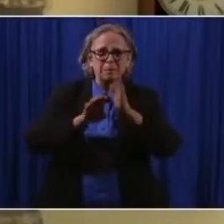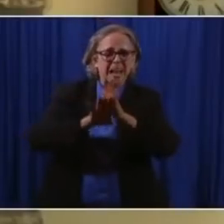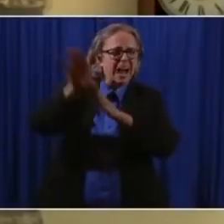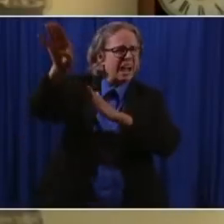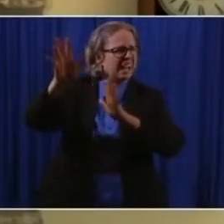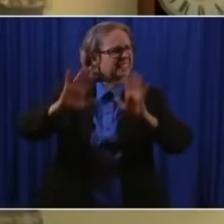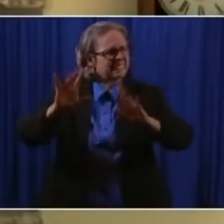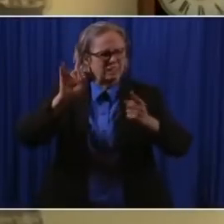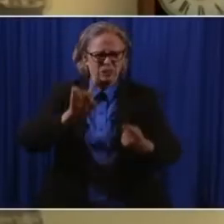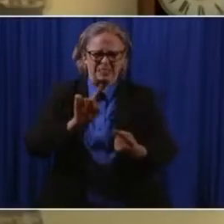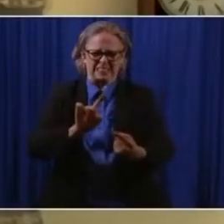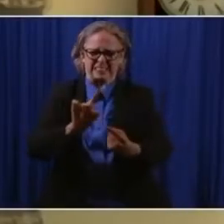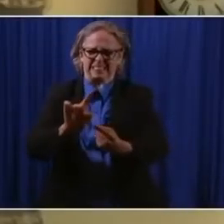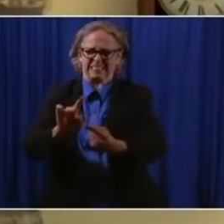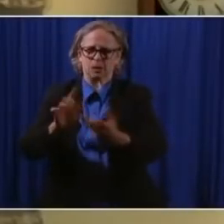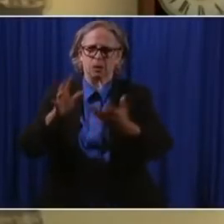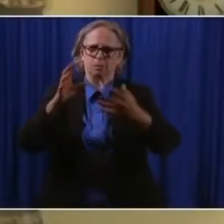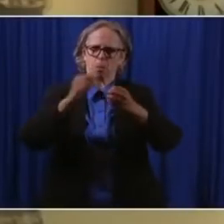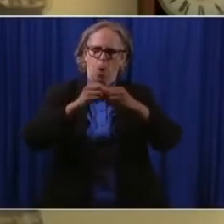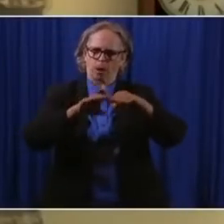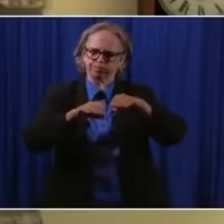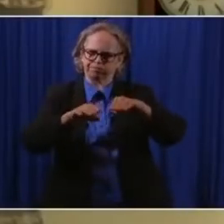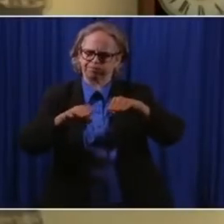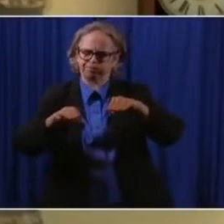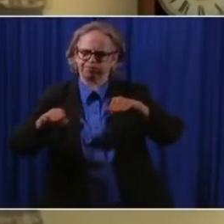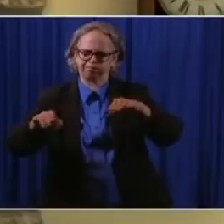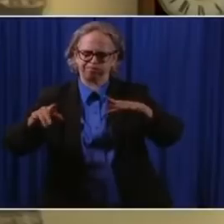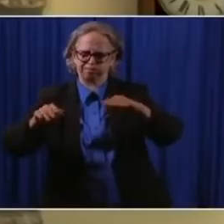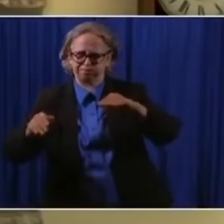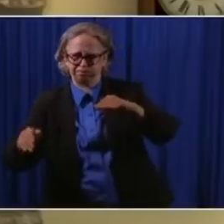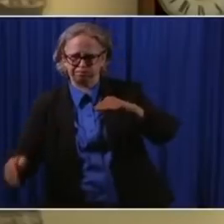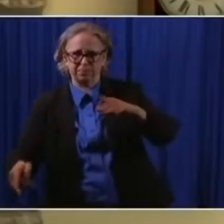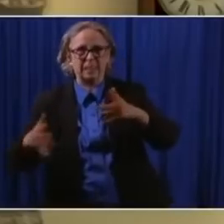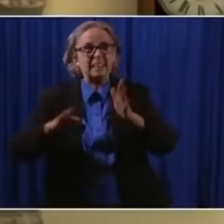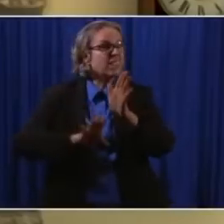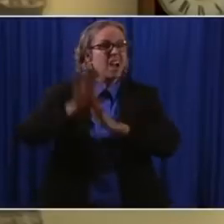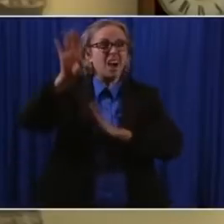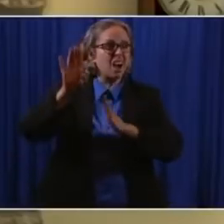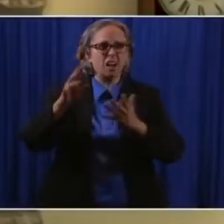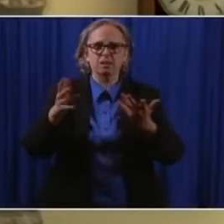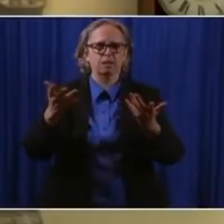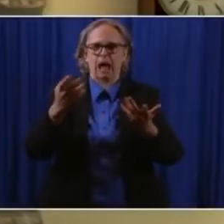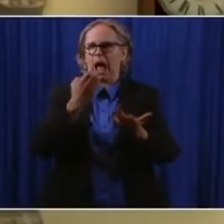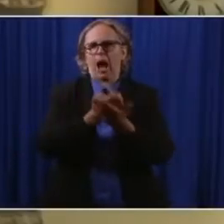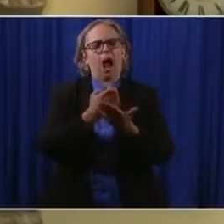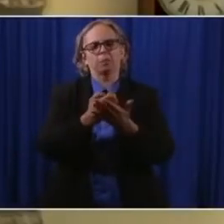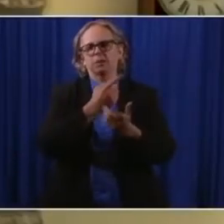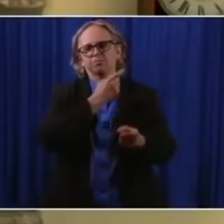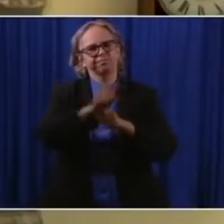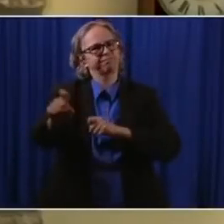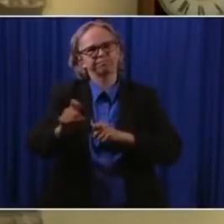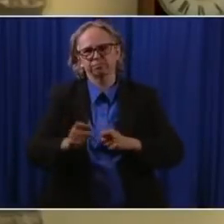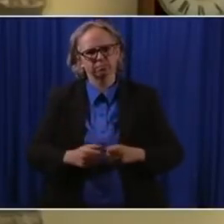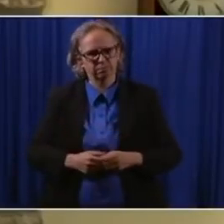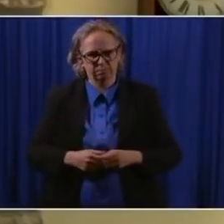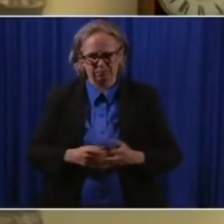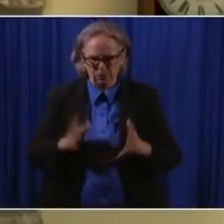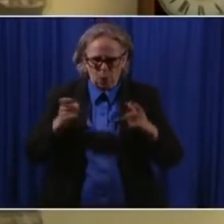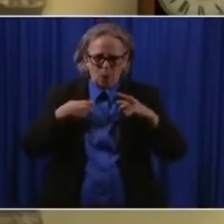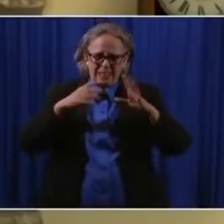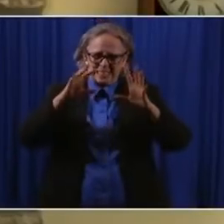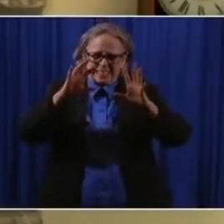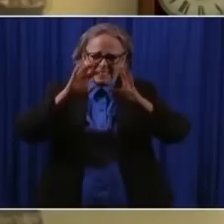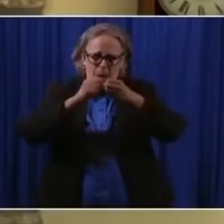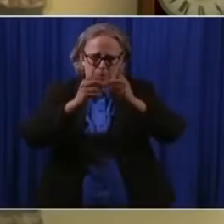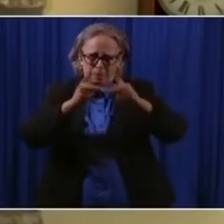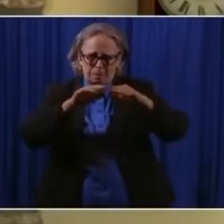will create even more havoc in the economy, we're going to have testing. It's going to have to be robust. We're going to be very